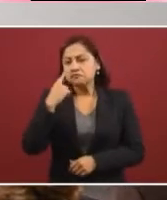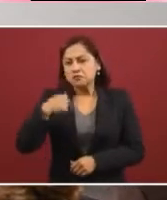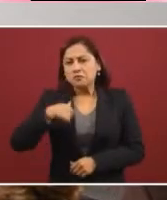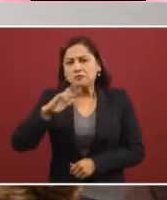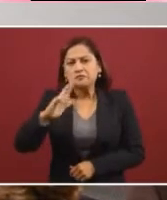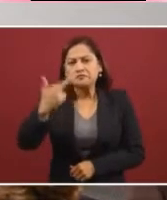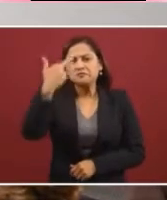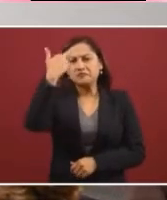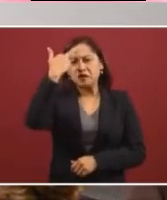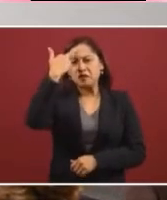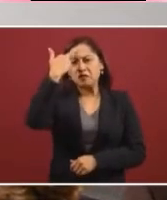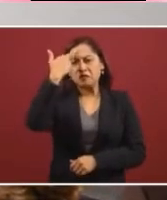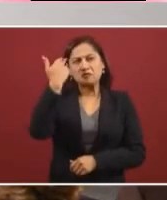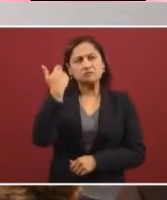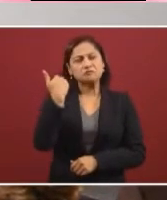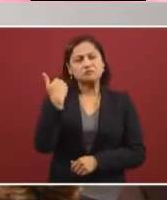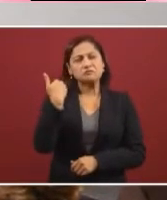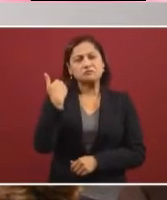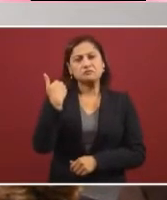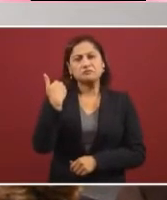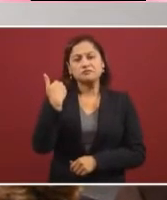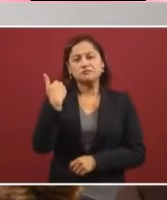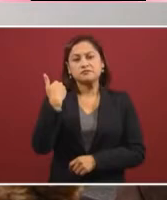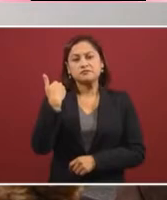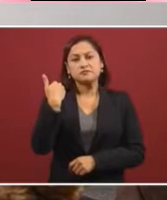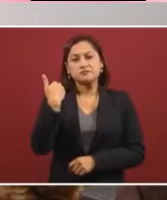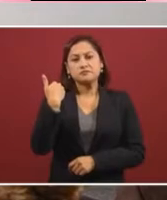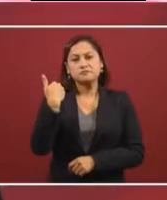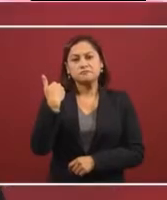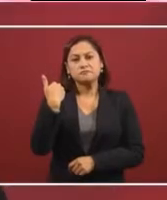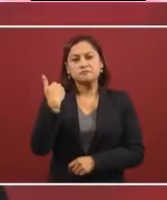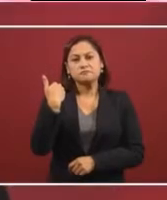that some time ago there was a campaign